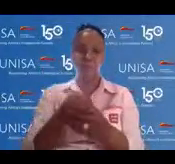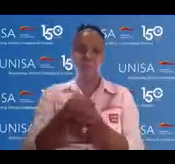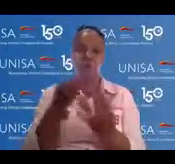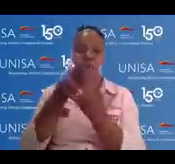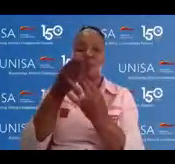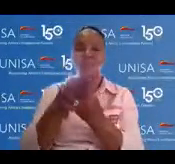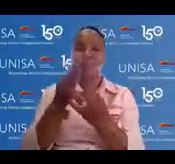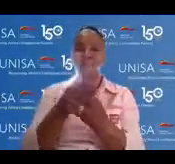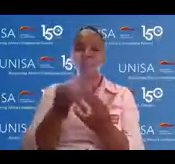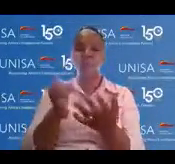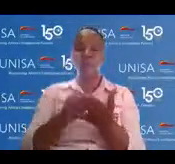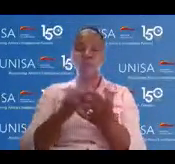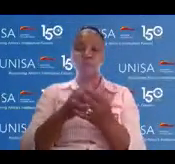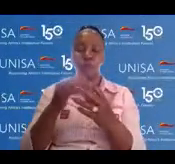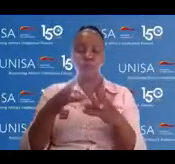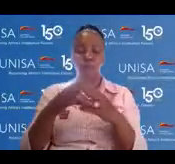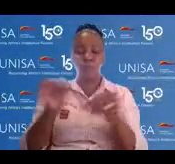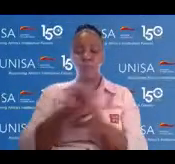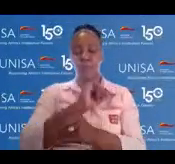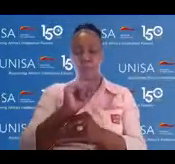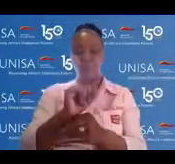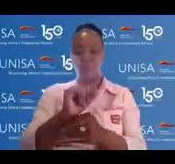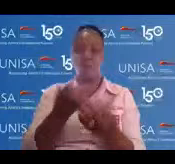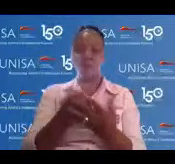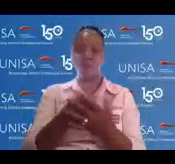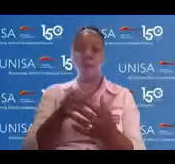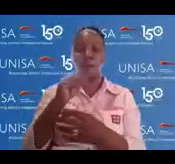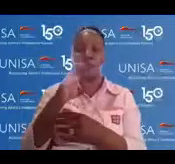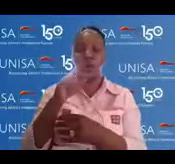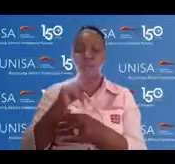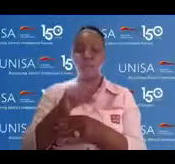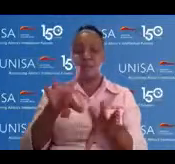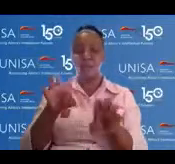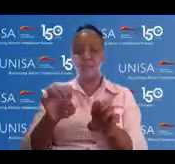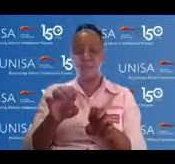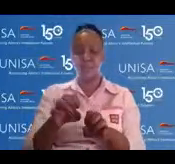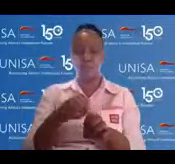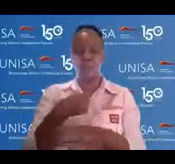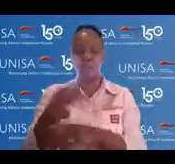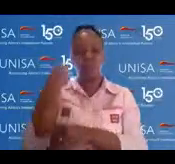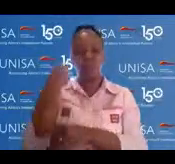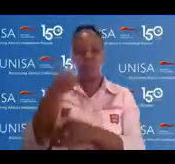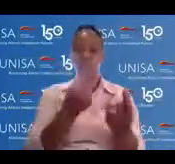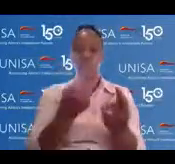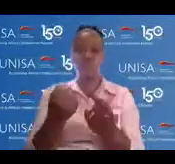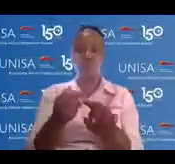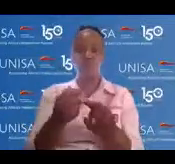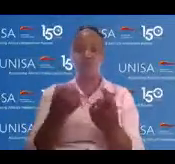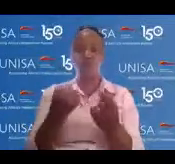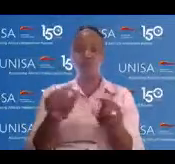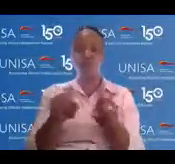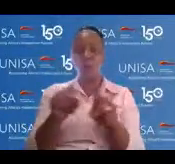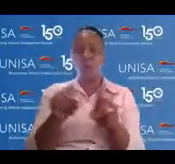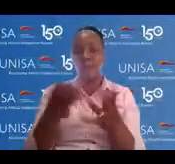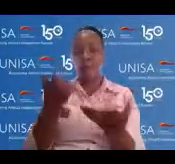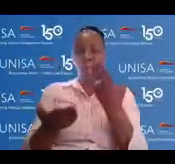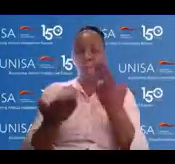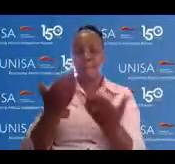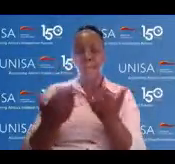the mock exam. And I really suggest do this like a real scenario, like for instance, if you will